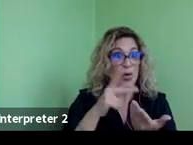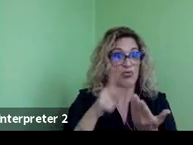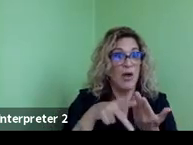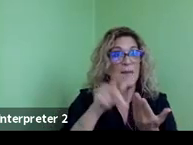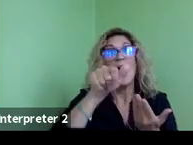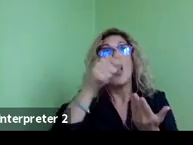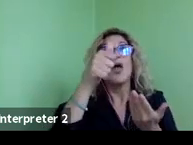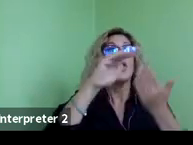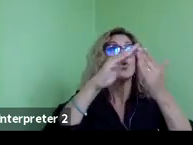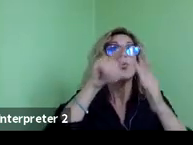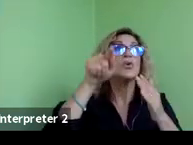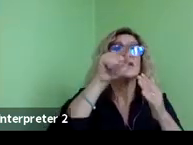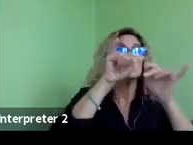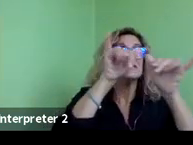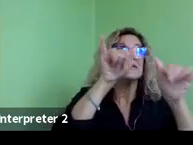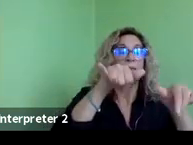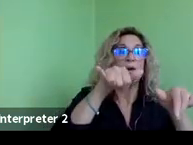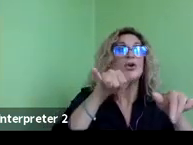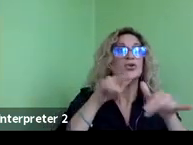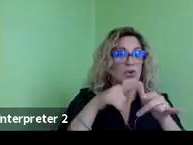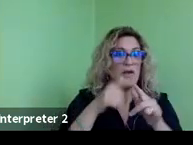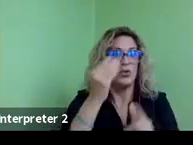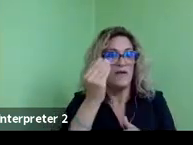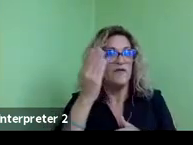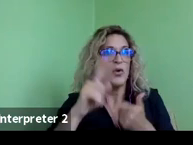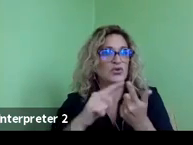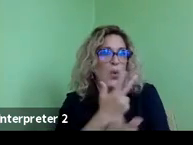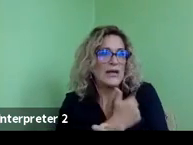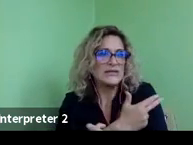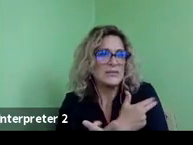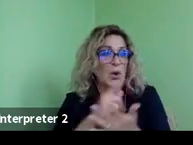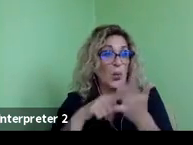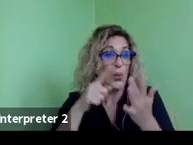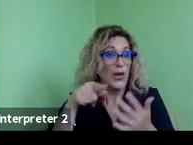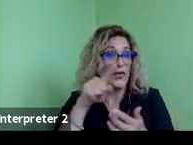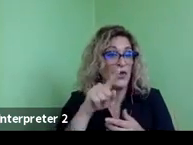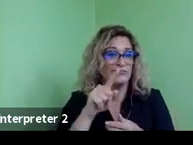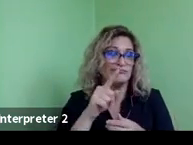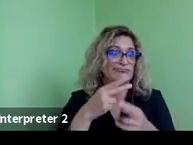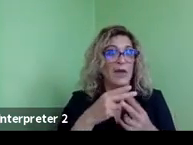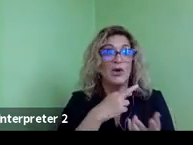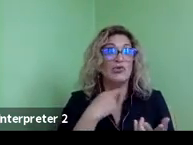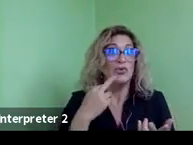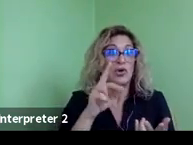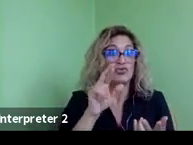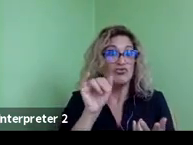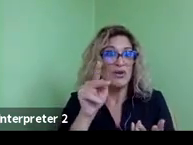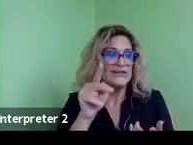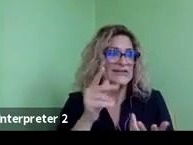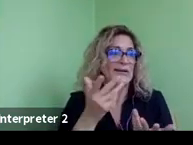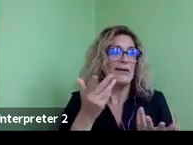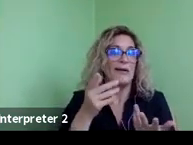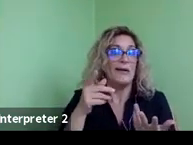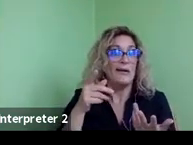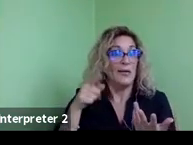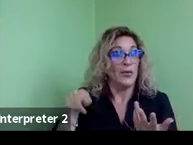can inform the hospital of what risks there are to victims, inform them about the ways abusers